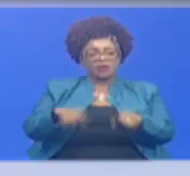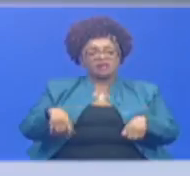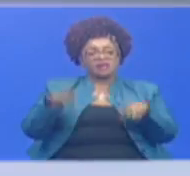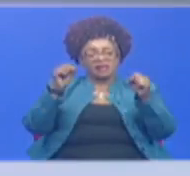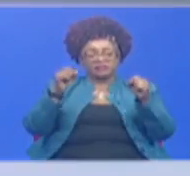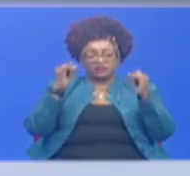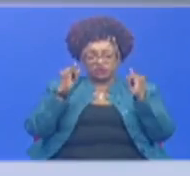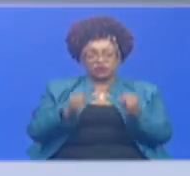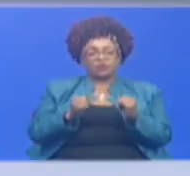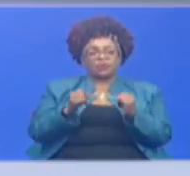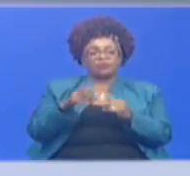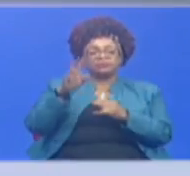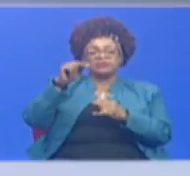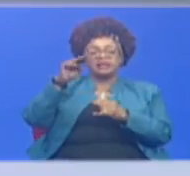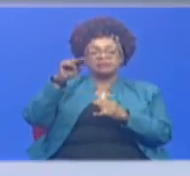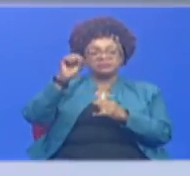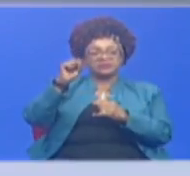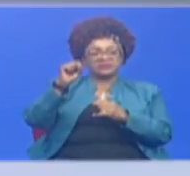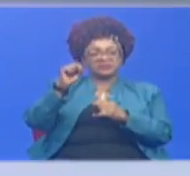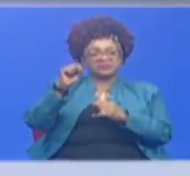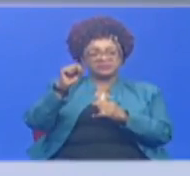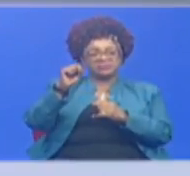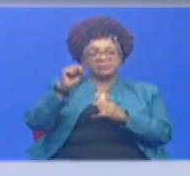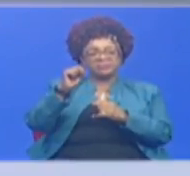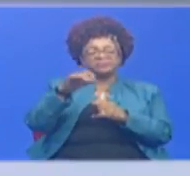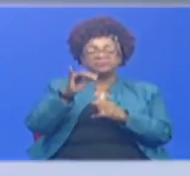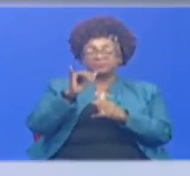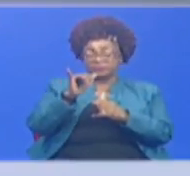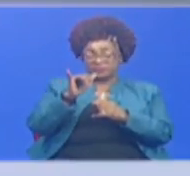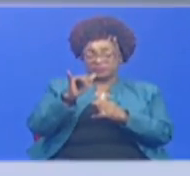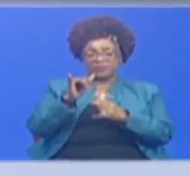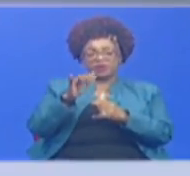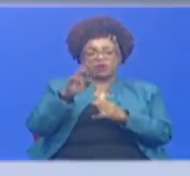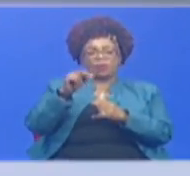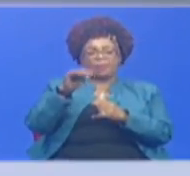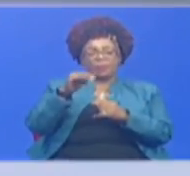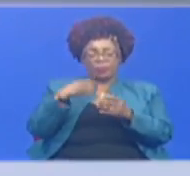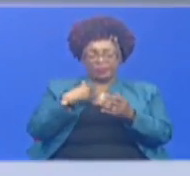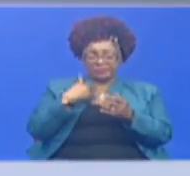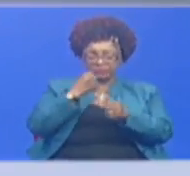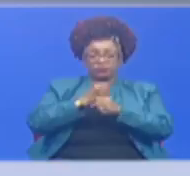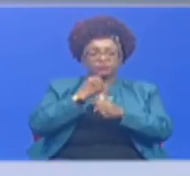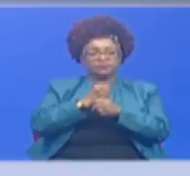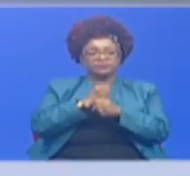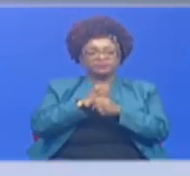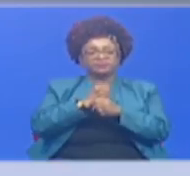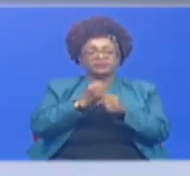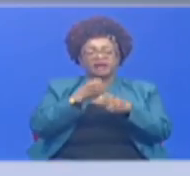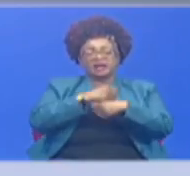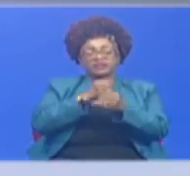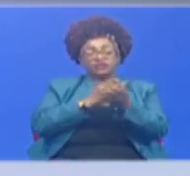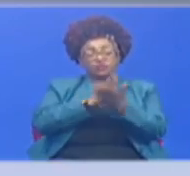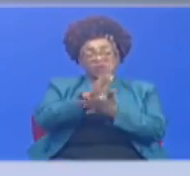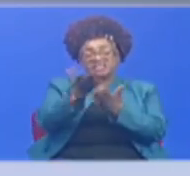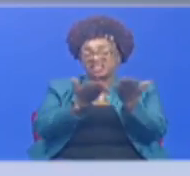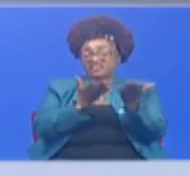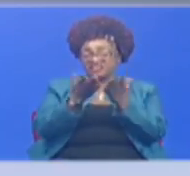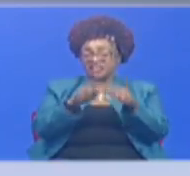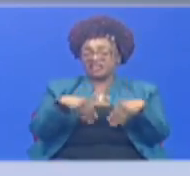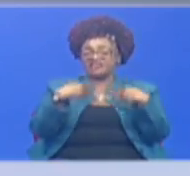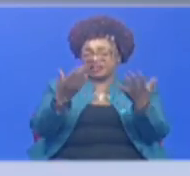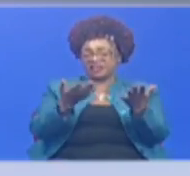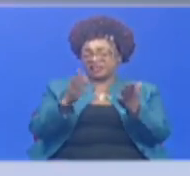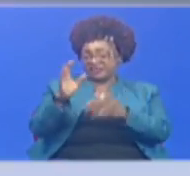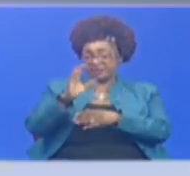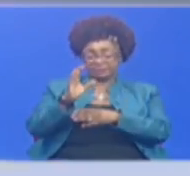Nairobi Metropolitan Services, whose core job will be to, among other things, ensure service delivery in the capital resumes.